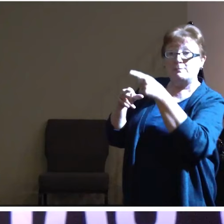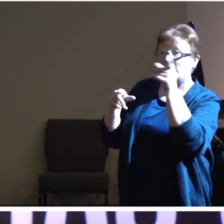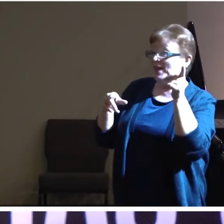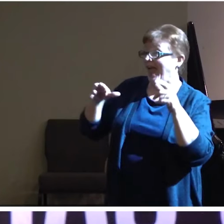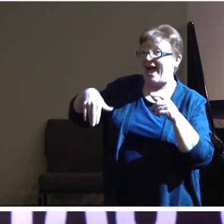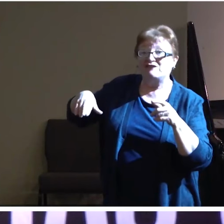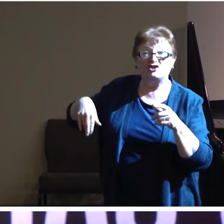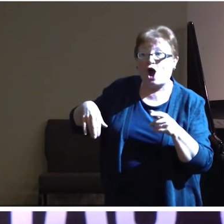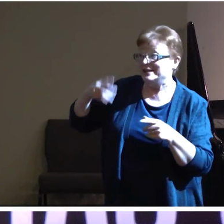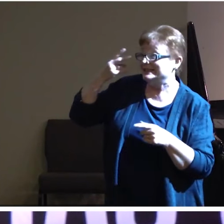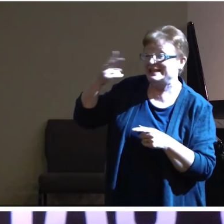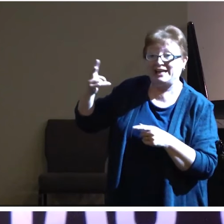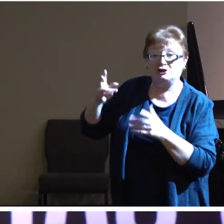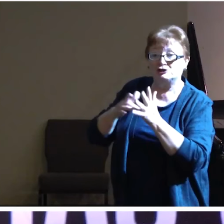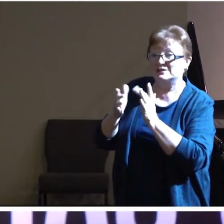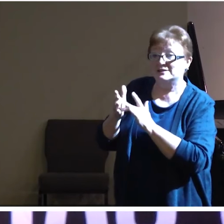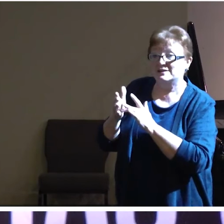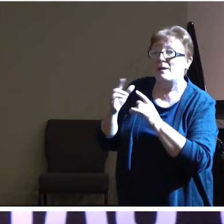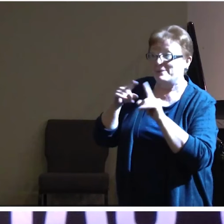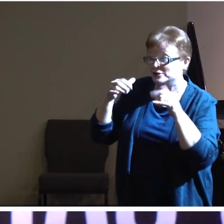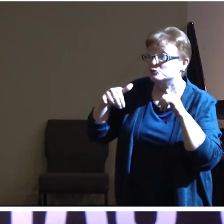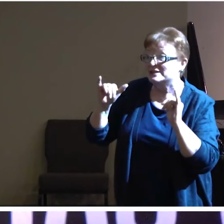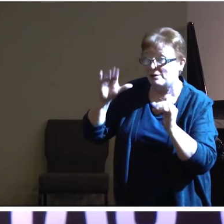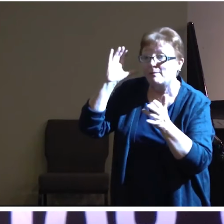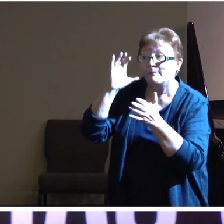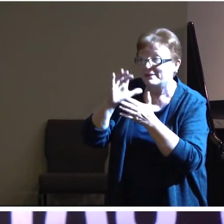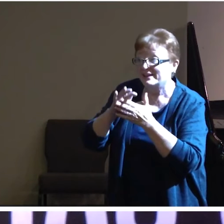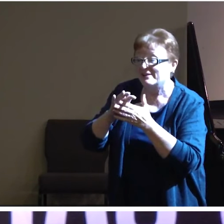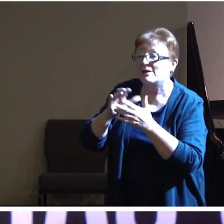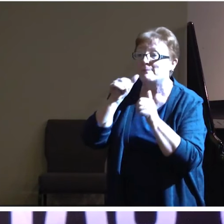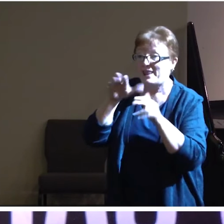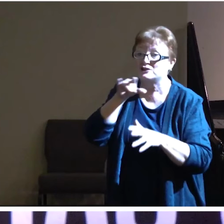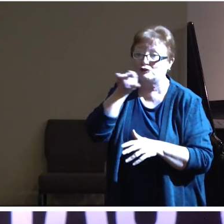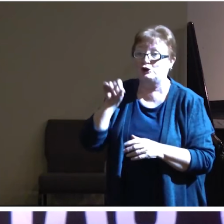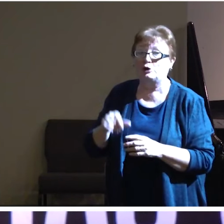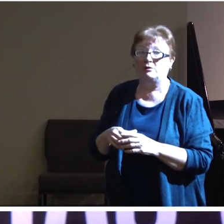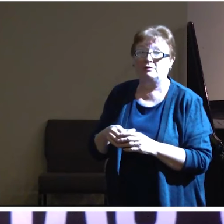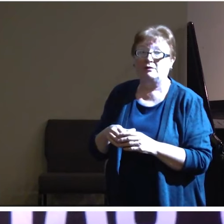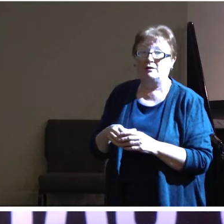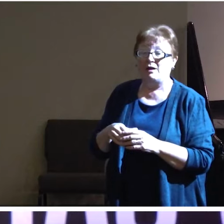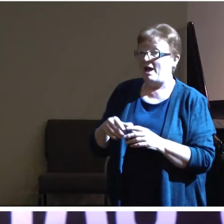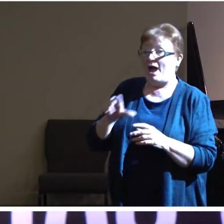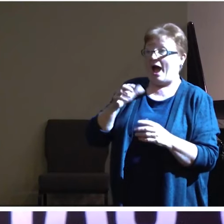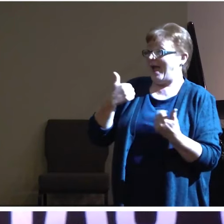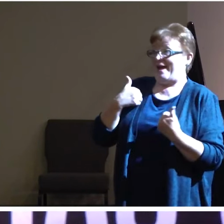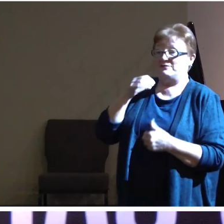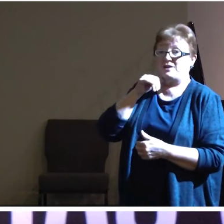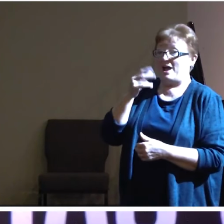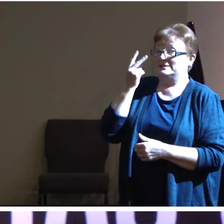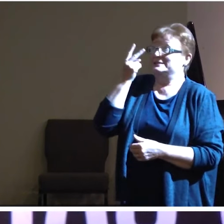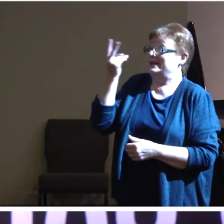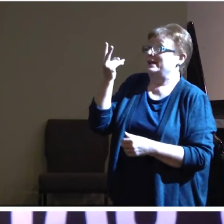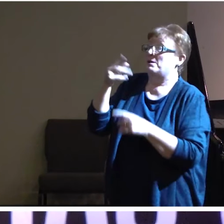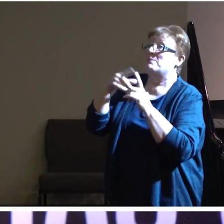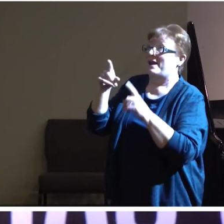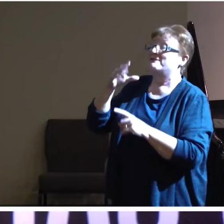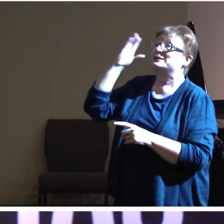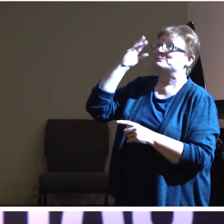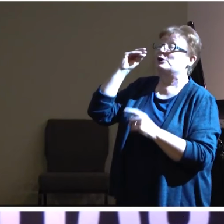not seen me and yet have believed. I have not seen, although I have experienced Christ,